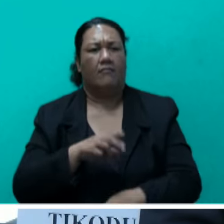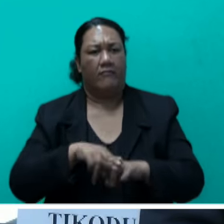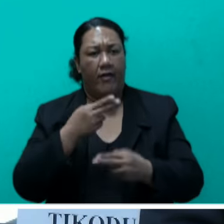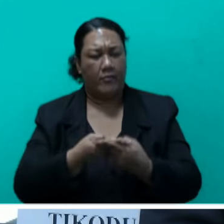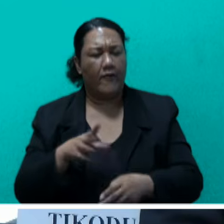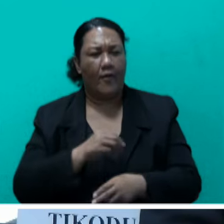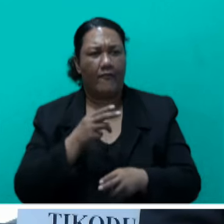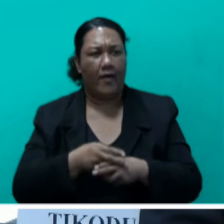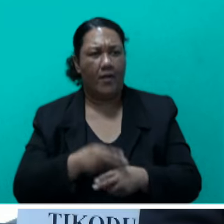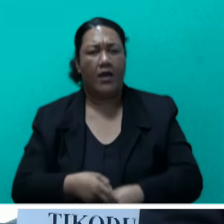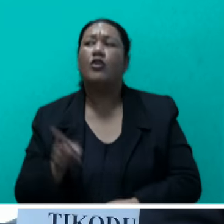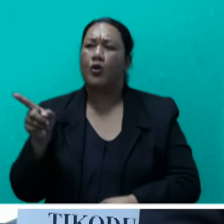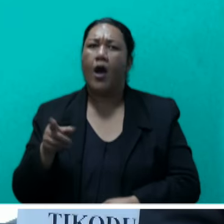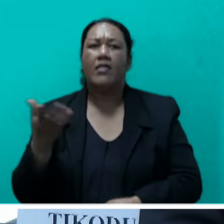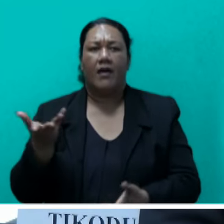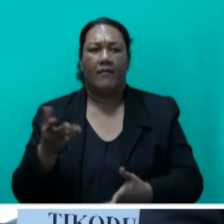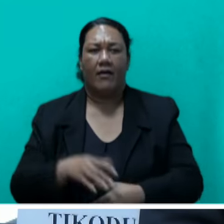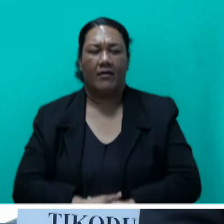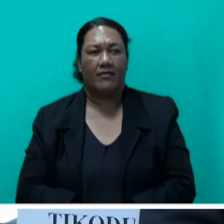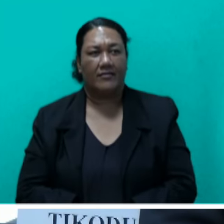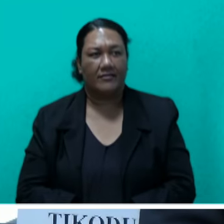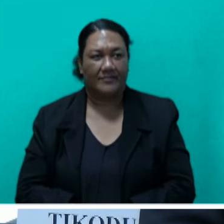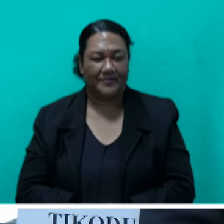are. Had the previous